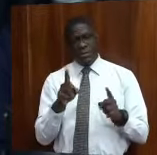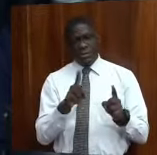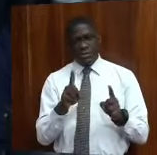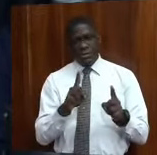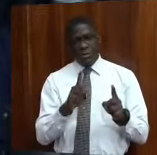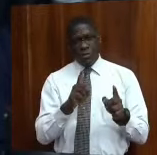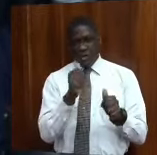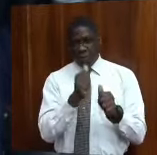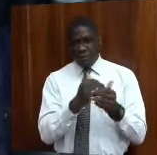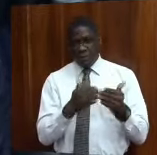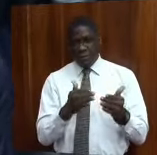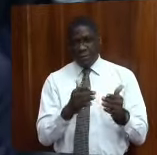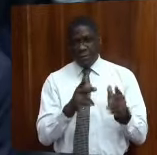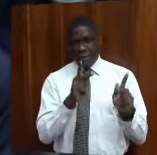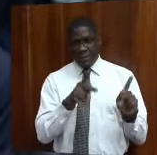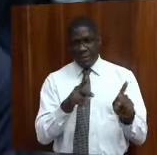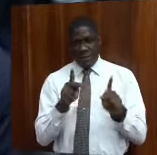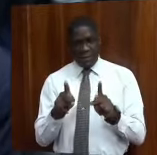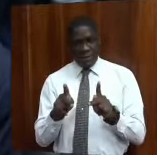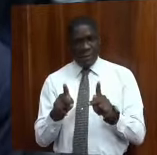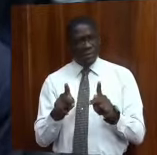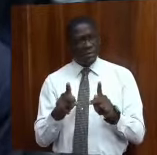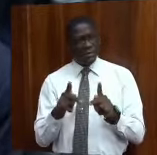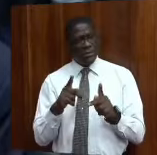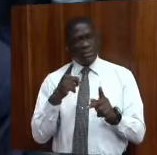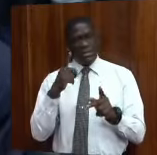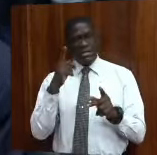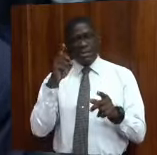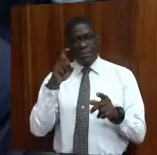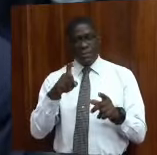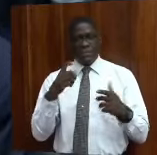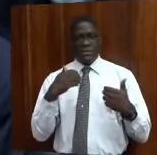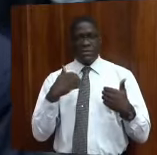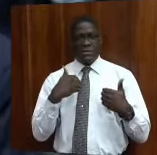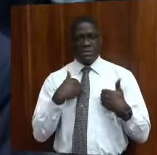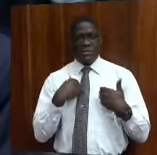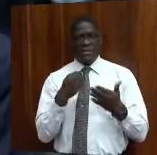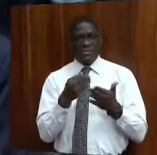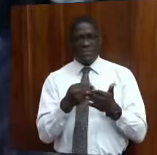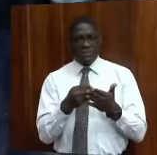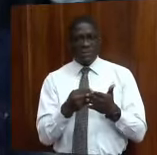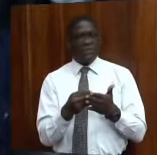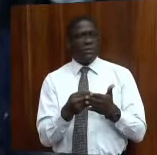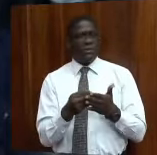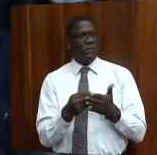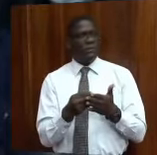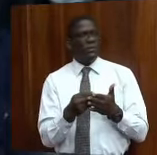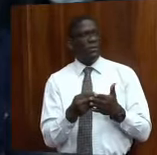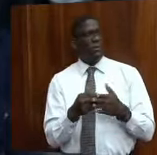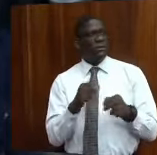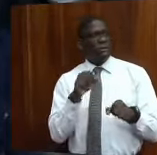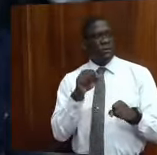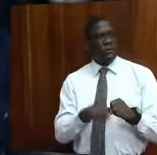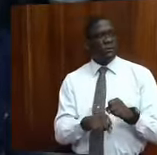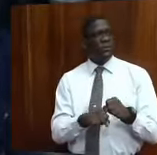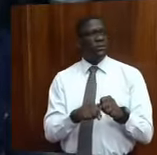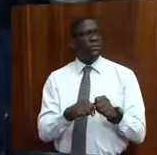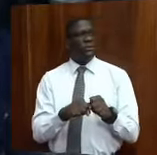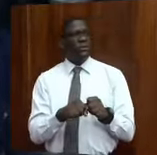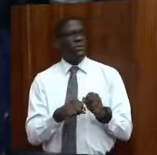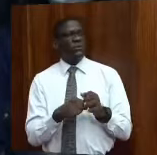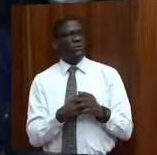Therefore, I propose that the 2022-23 budget be financed as follows. Recurrent revenue,